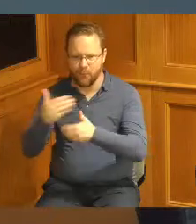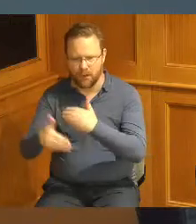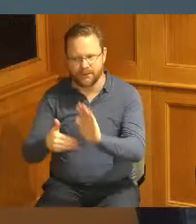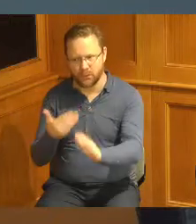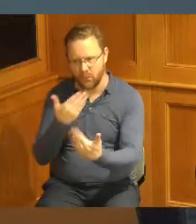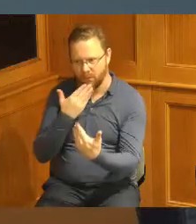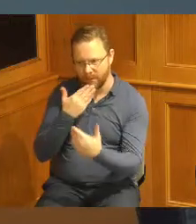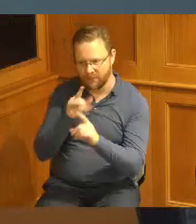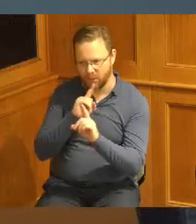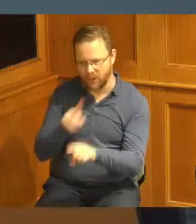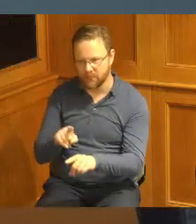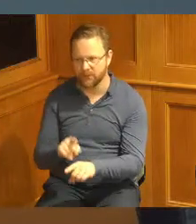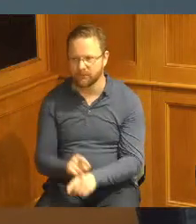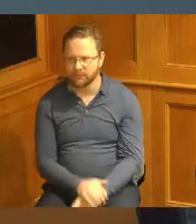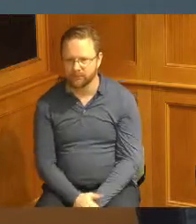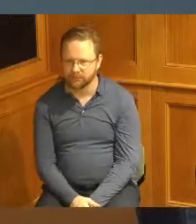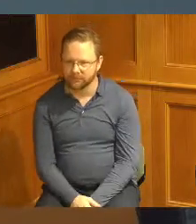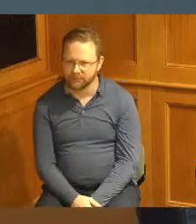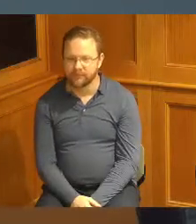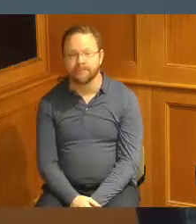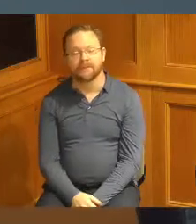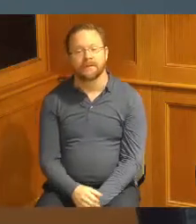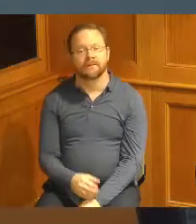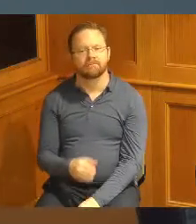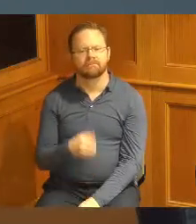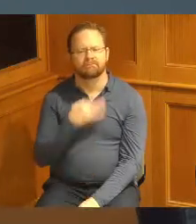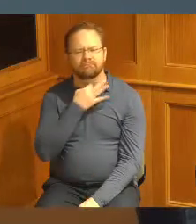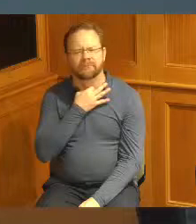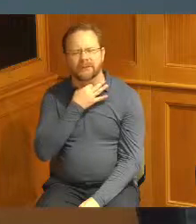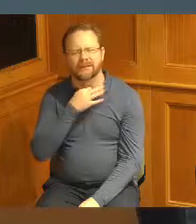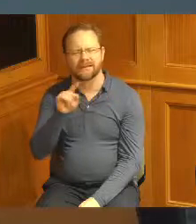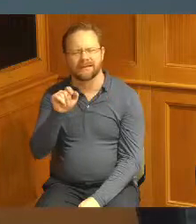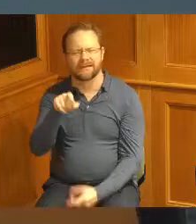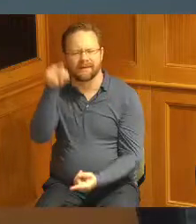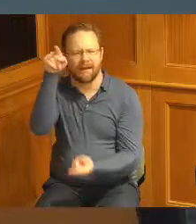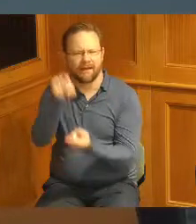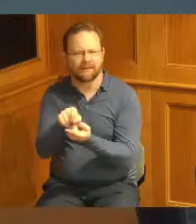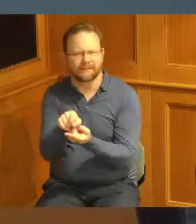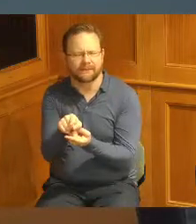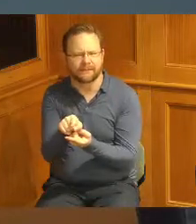that. Just wondering, as we look at the tax abatement